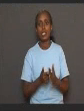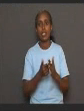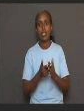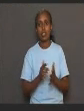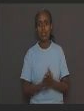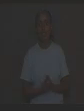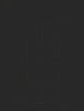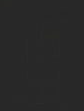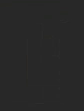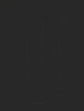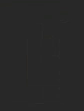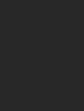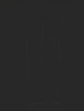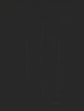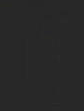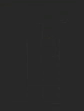Begin.